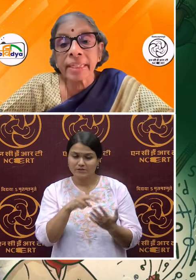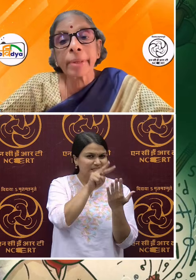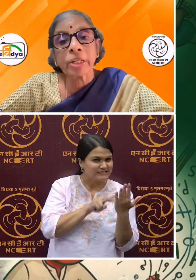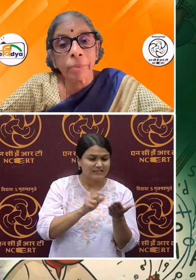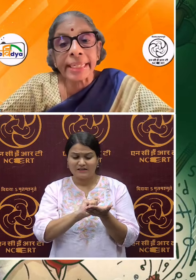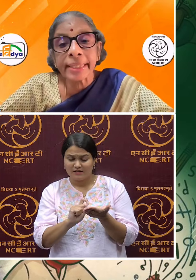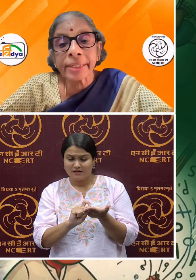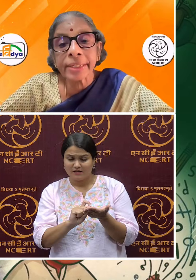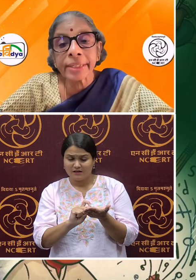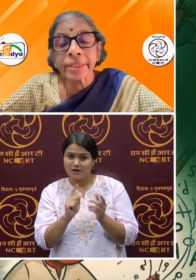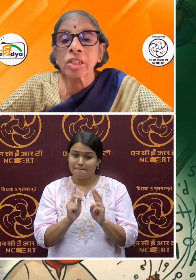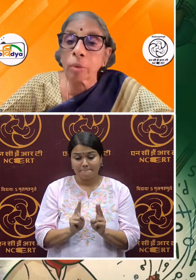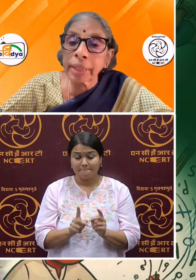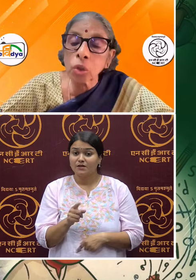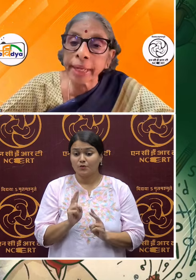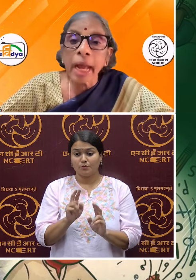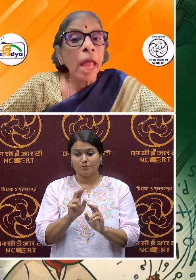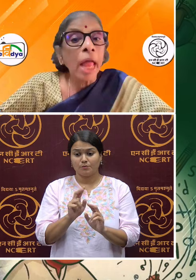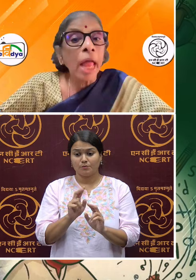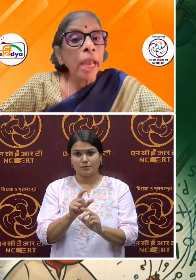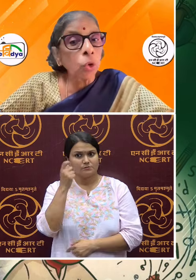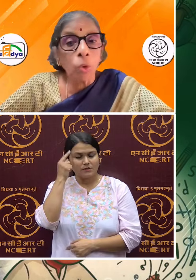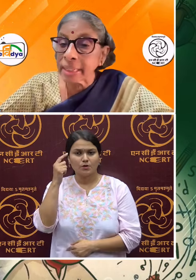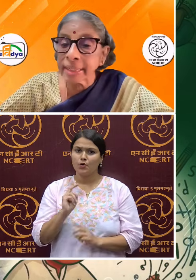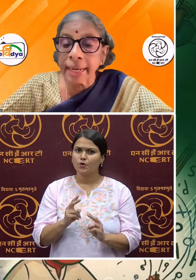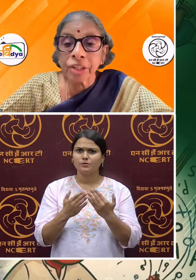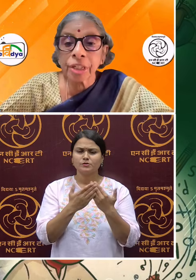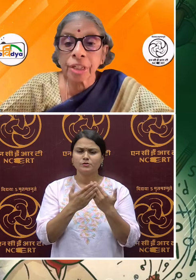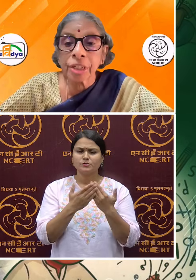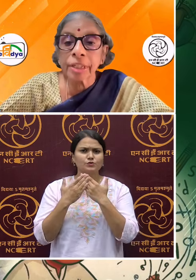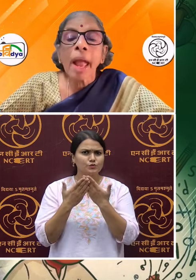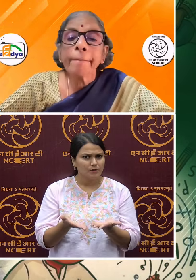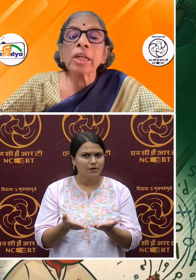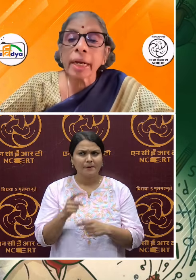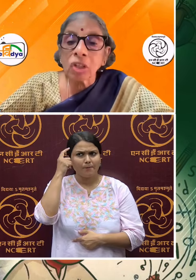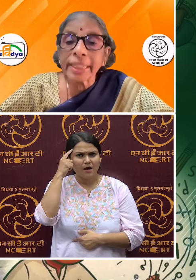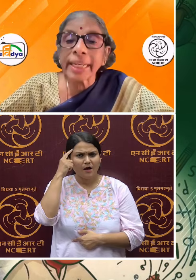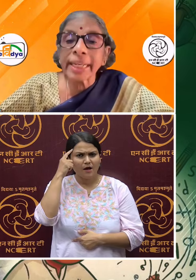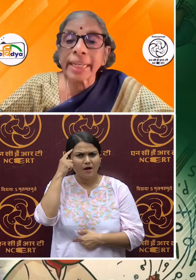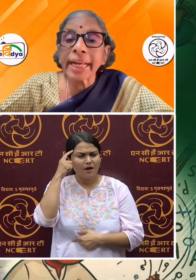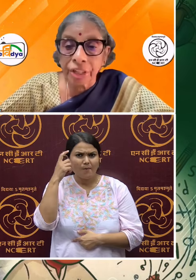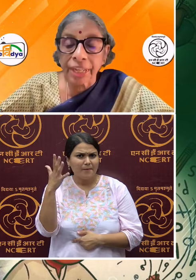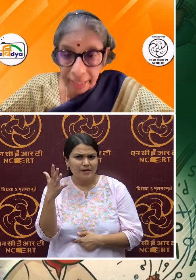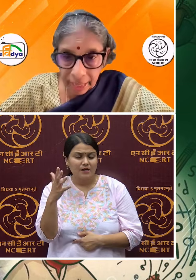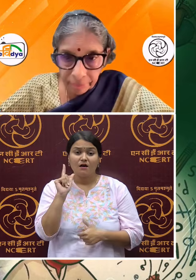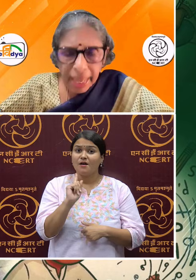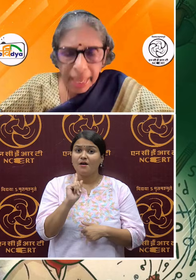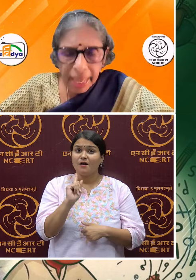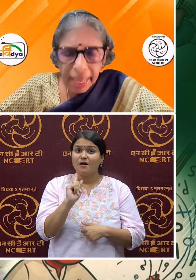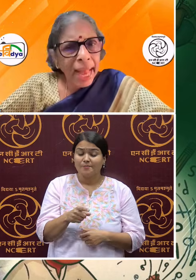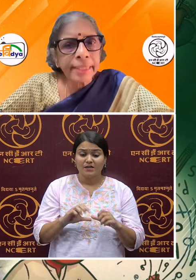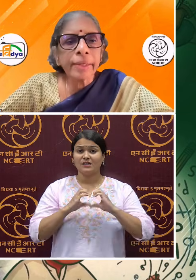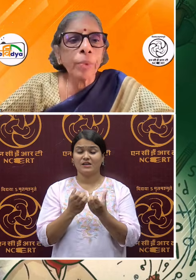reading, writing, but normal in intelligence, normal in schooling, no mental retardation, but not achieving in